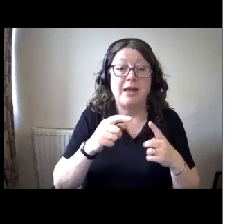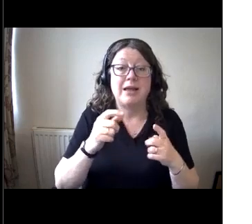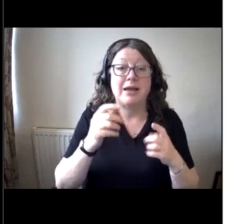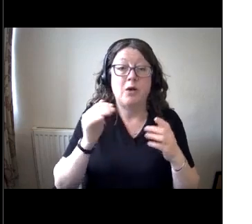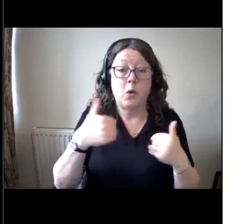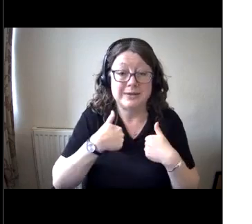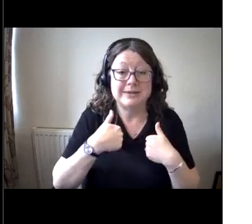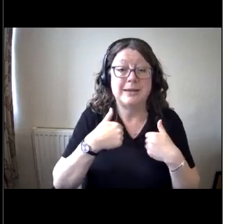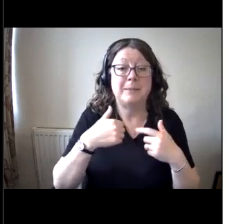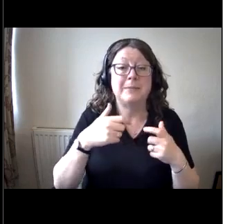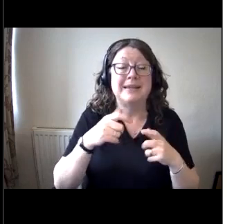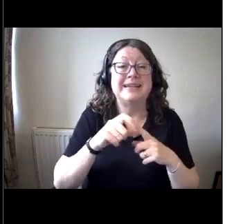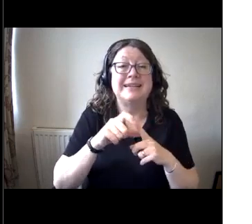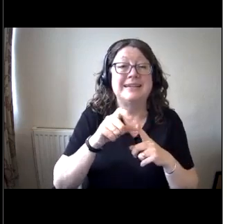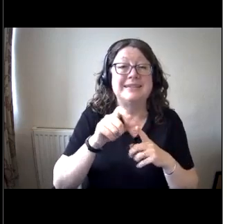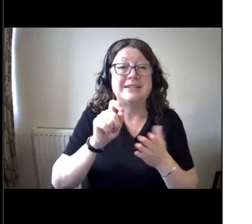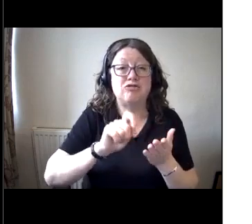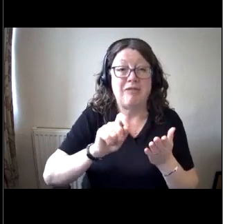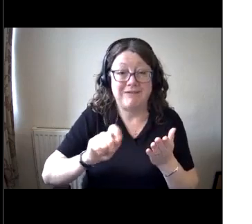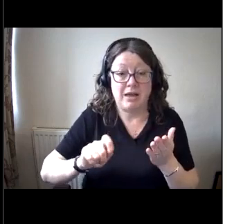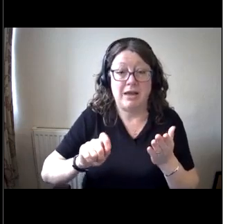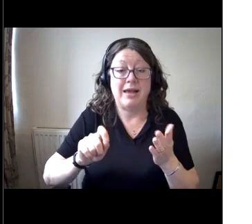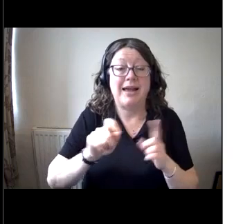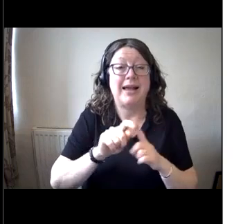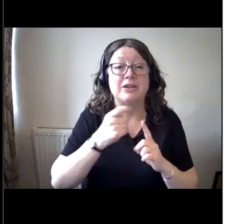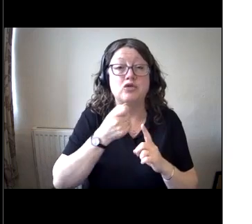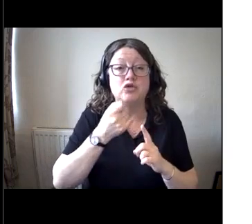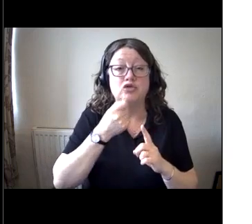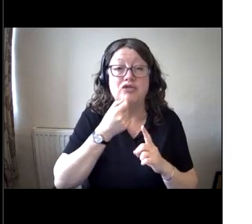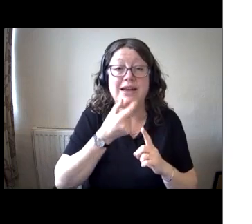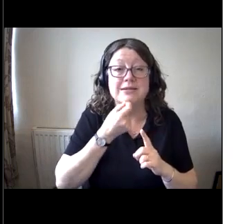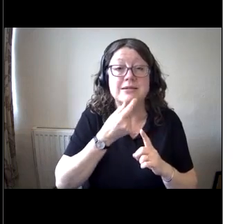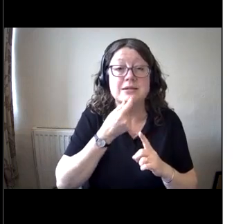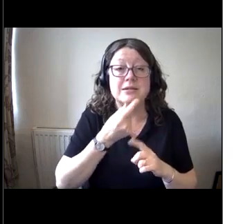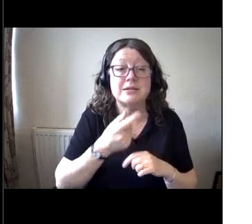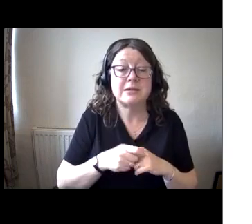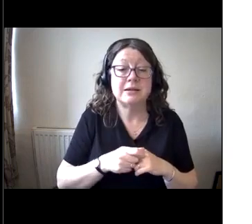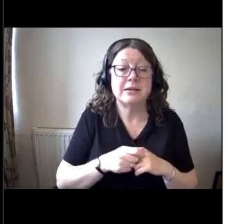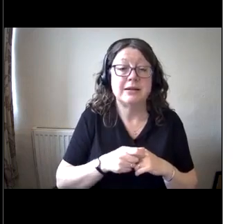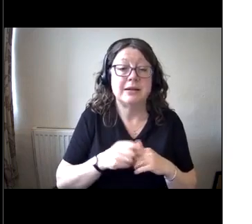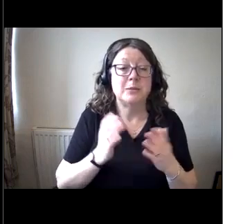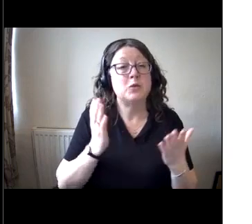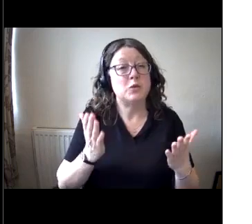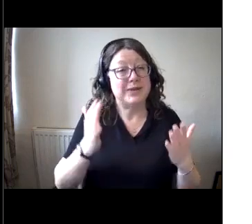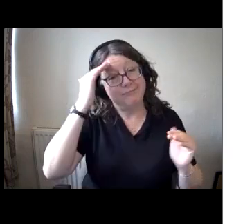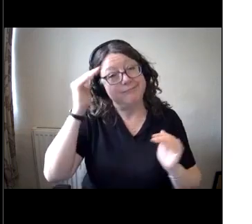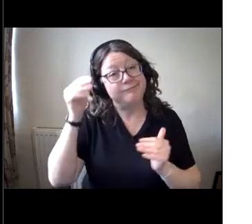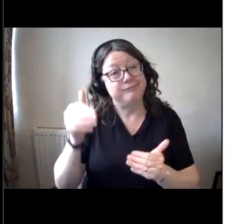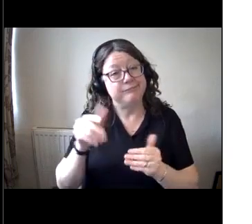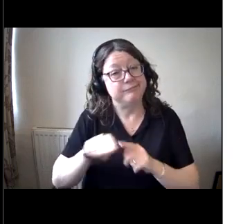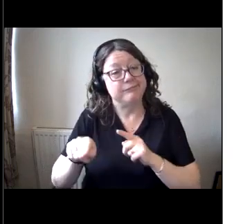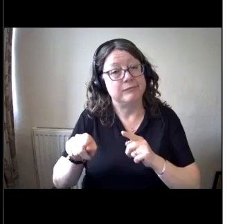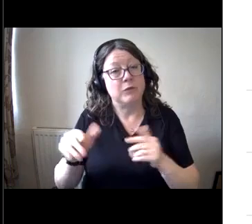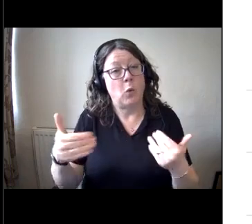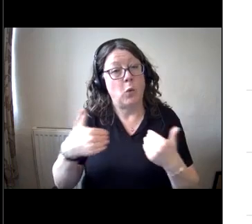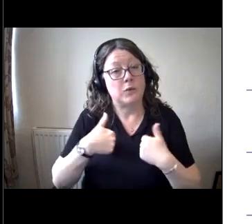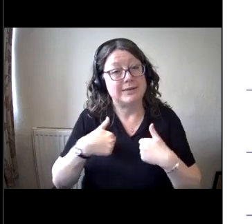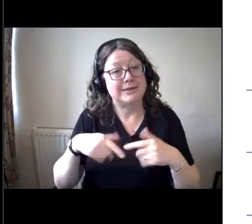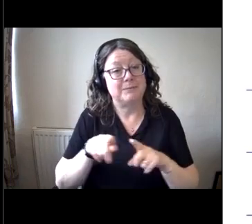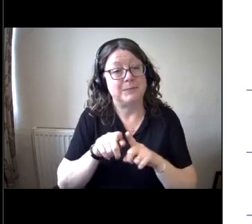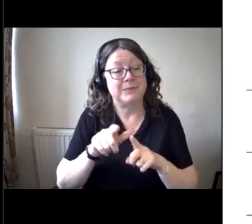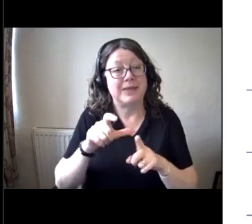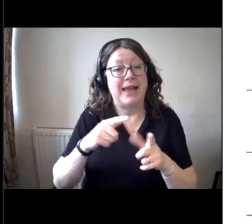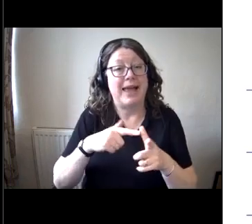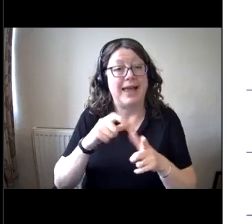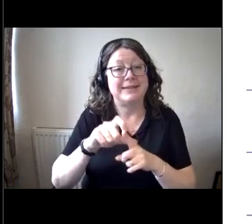But today our focus is going to be primarily looking at autism and ADHD.